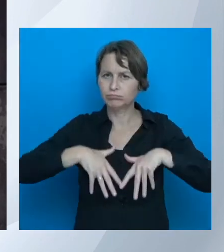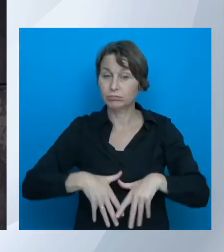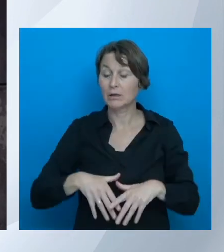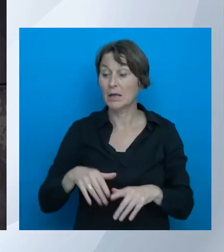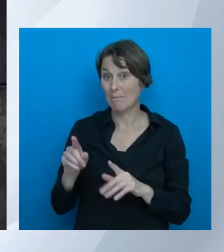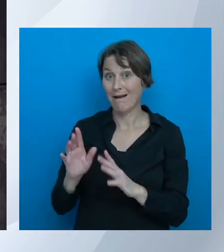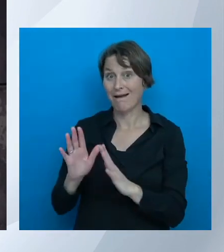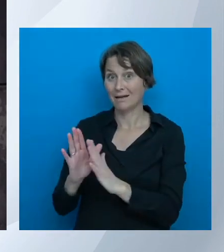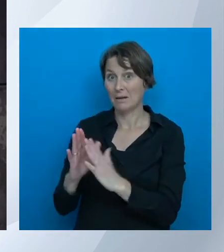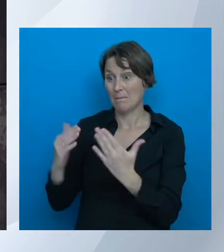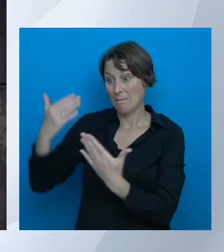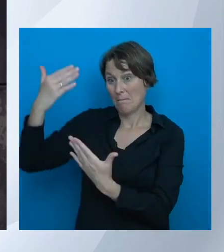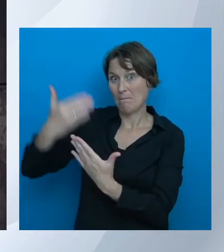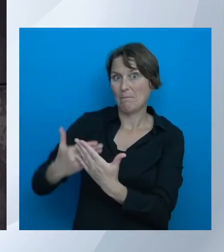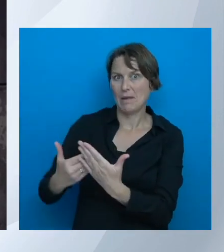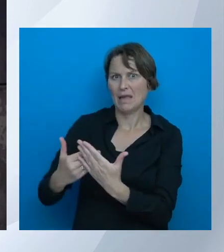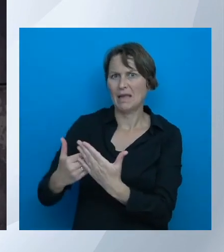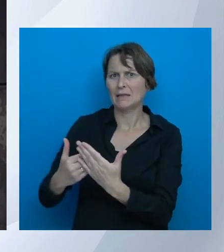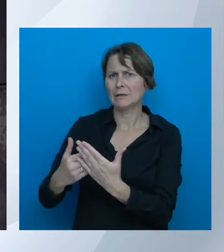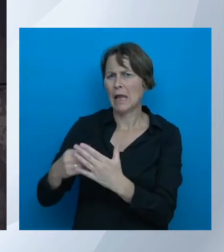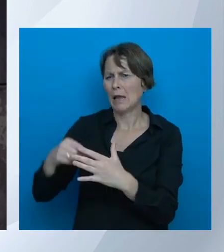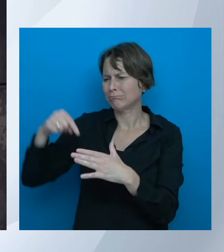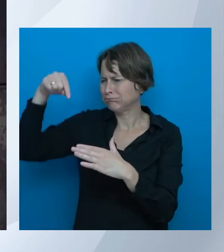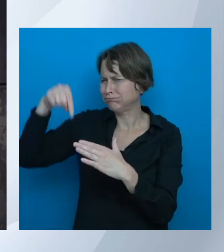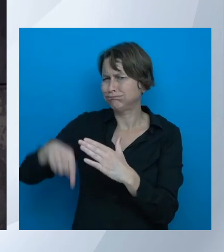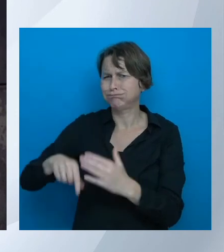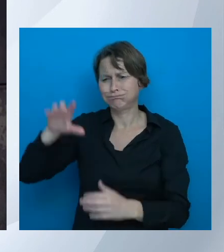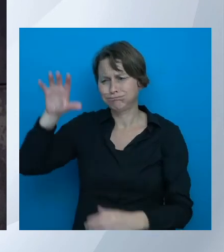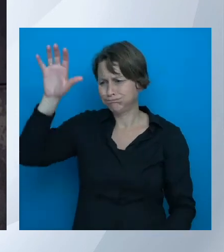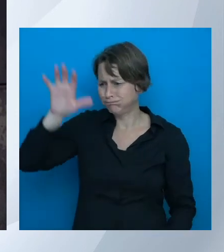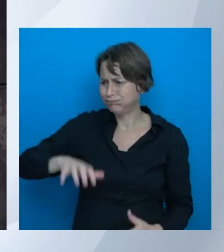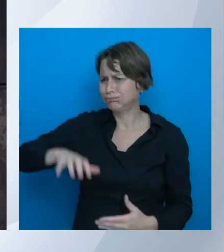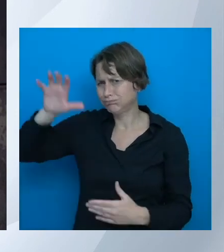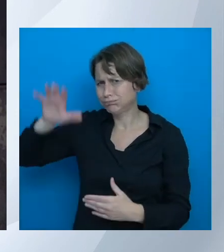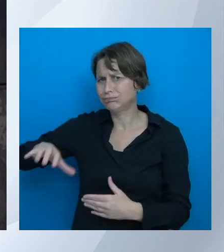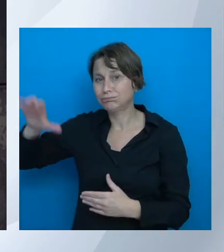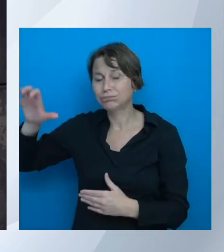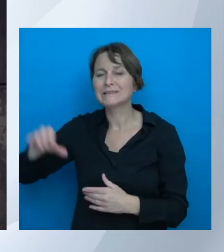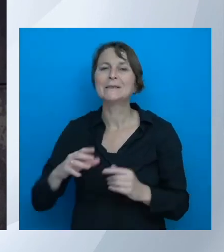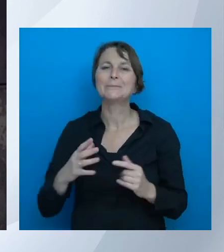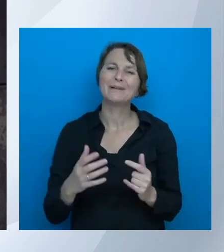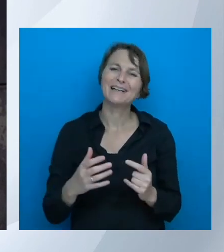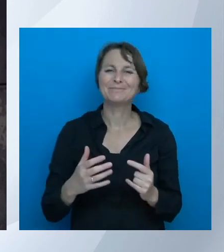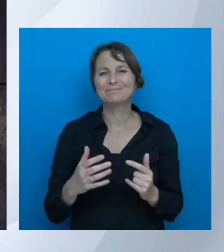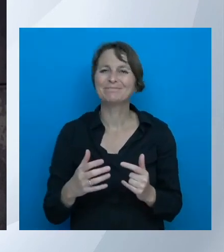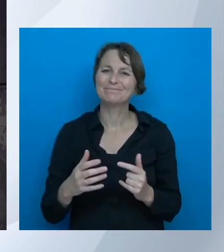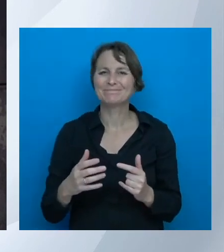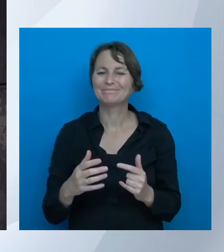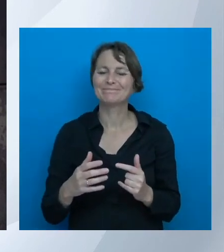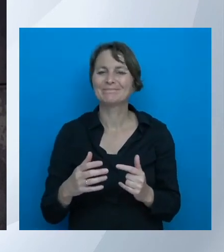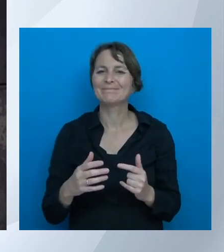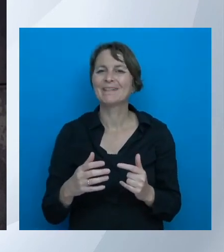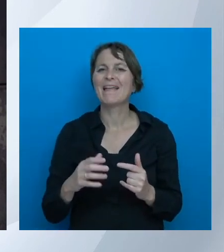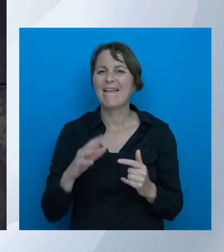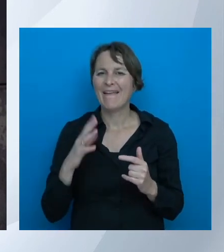downside is that there's this differentiation yet between